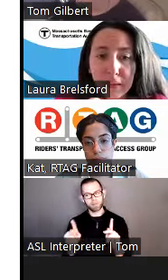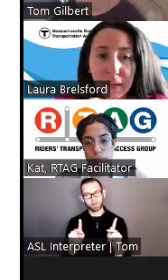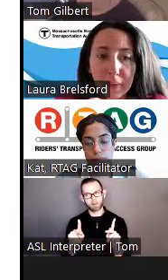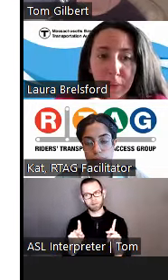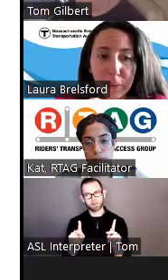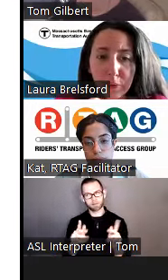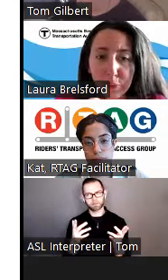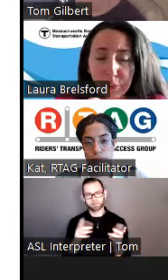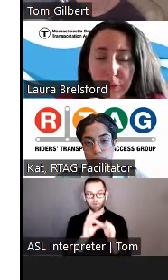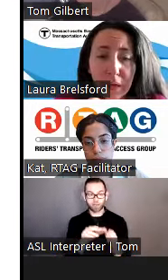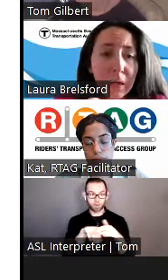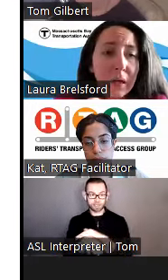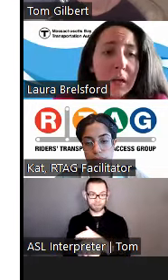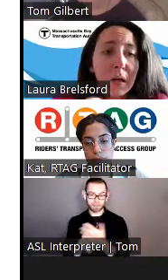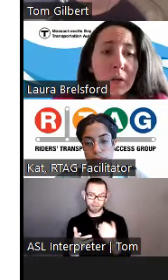accessibility and those